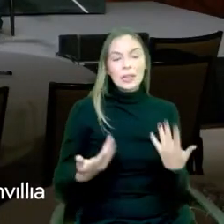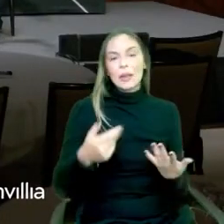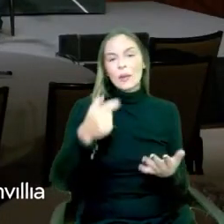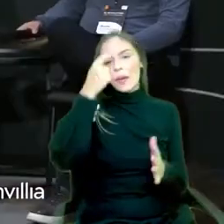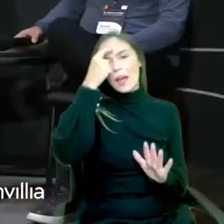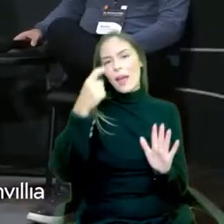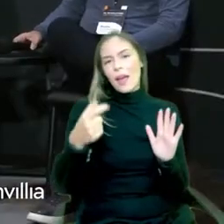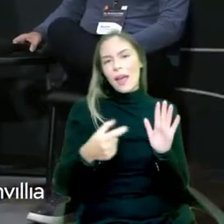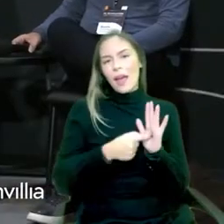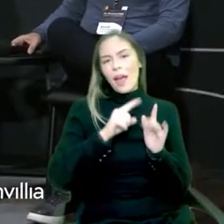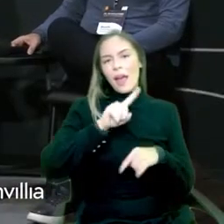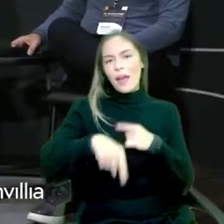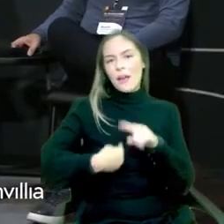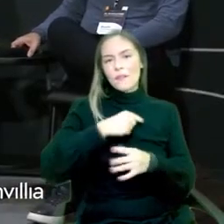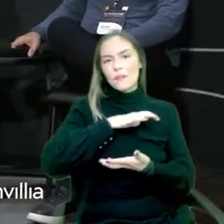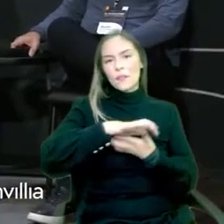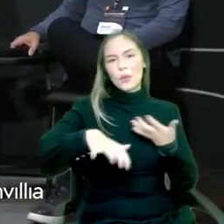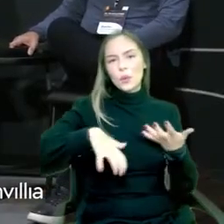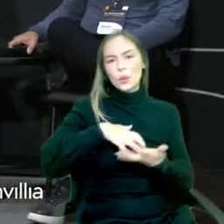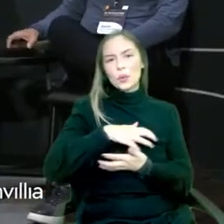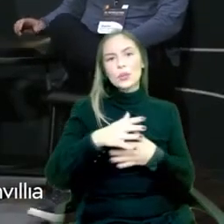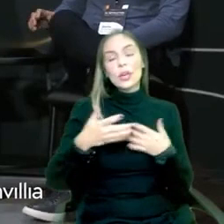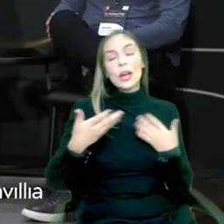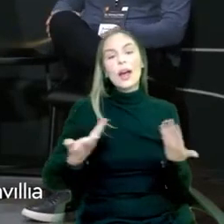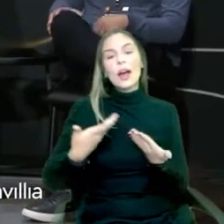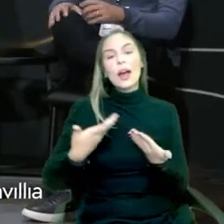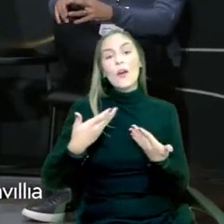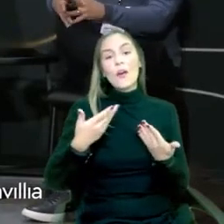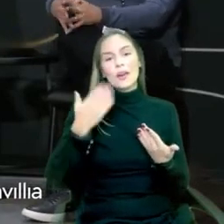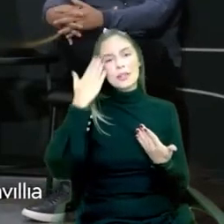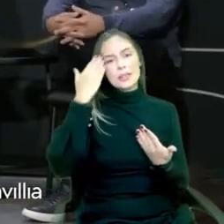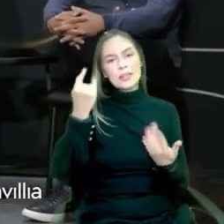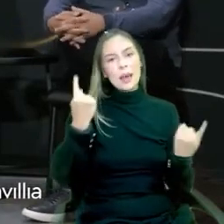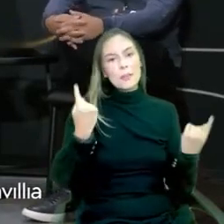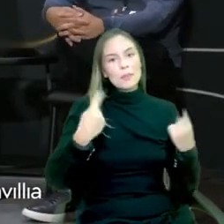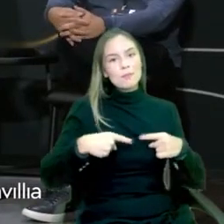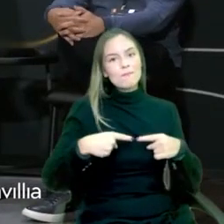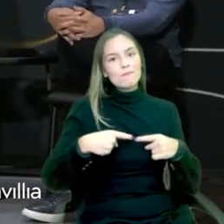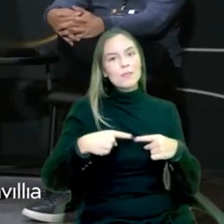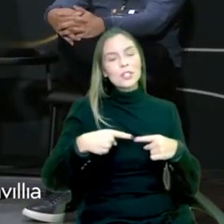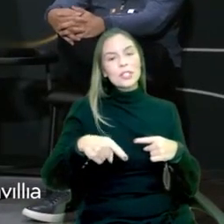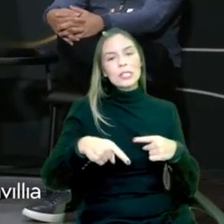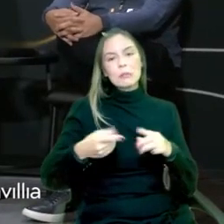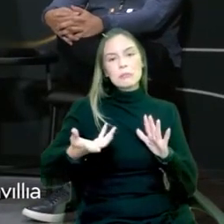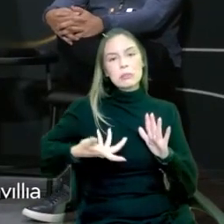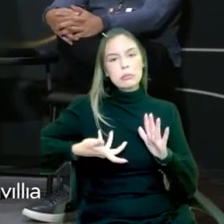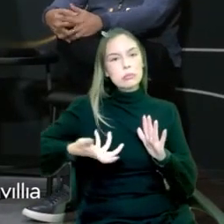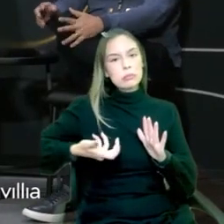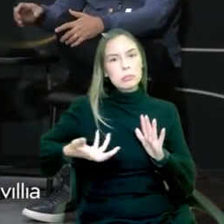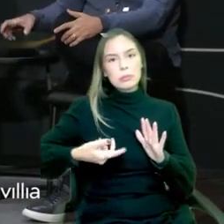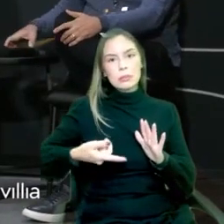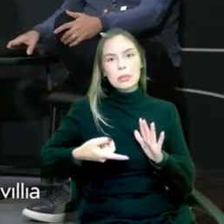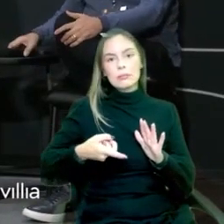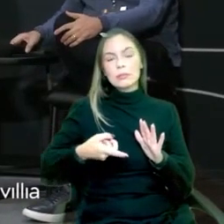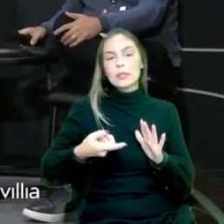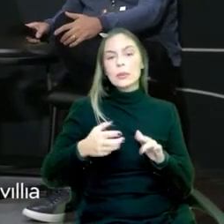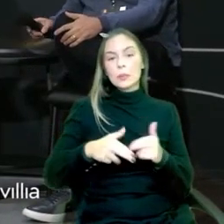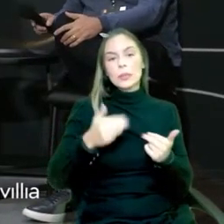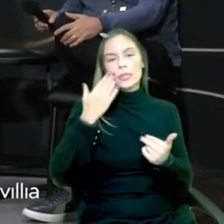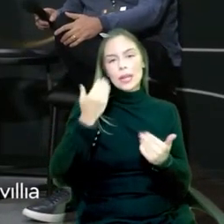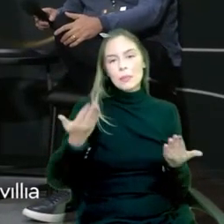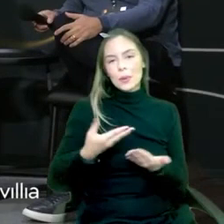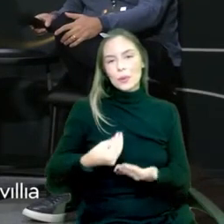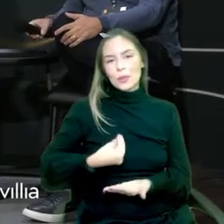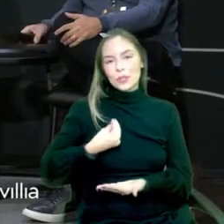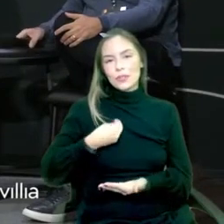entered an era where competition is fierce. And we all know in this room today that innovation is really